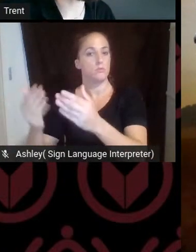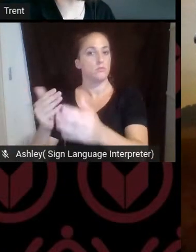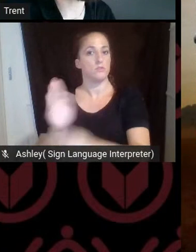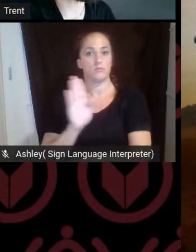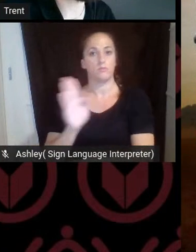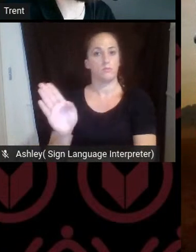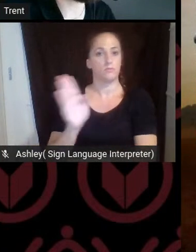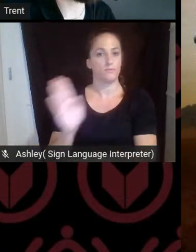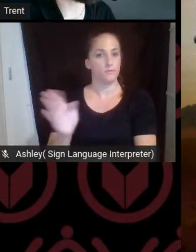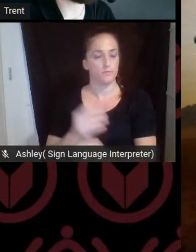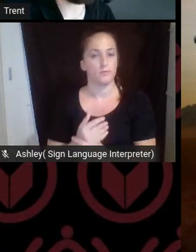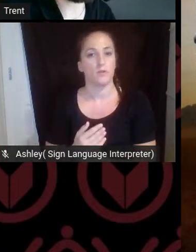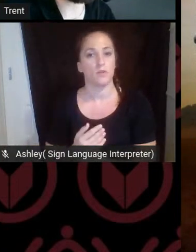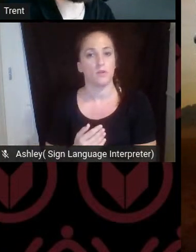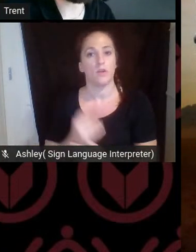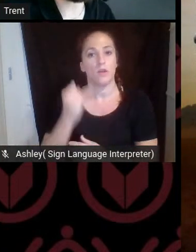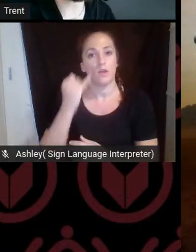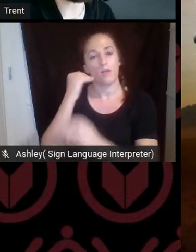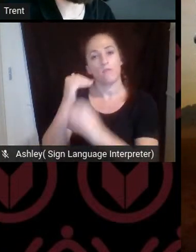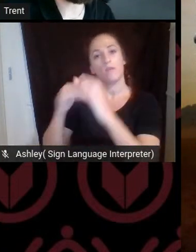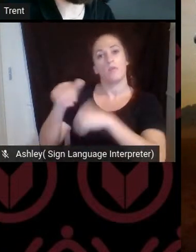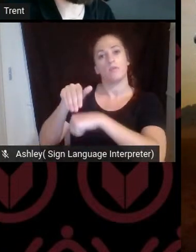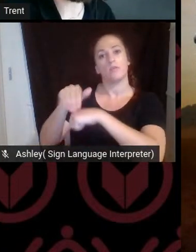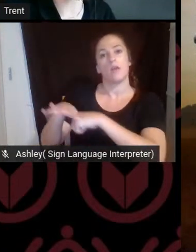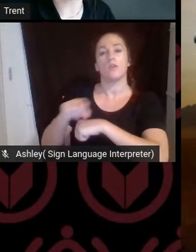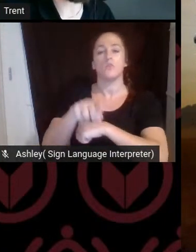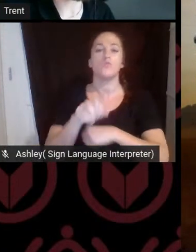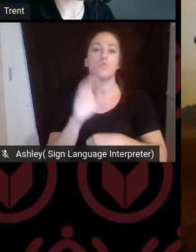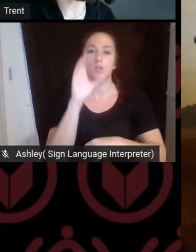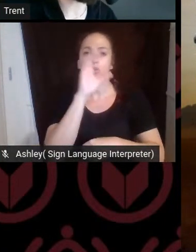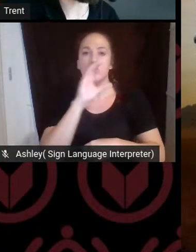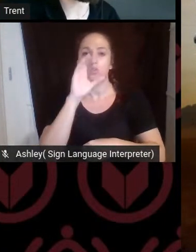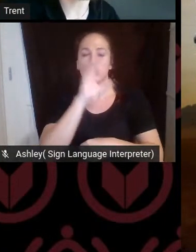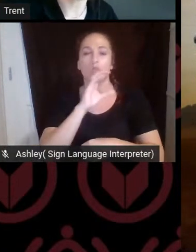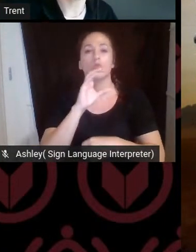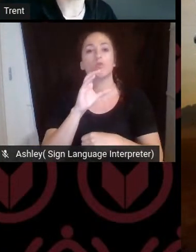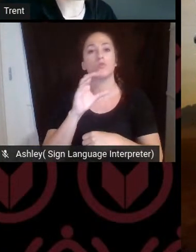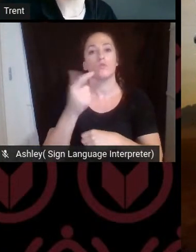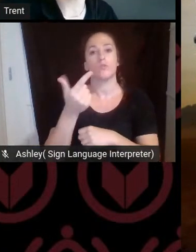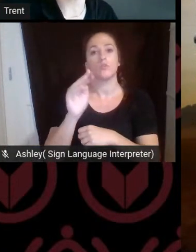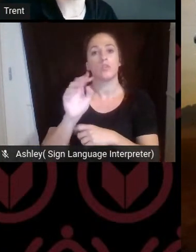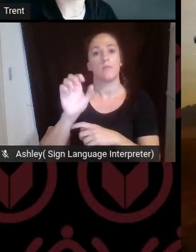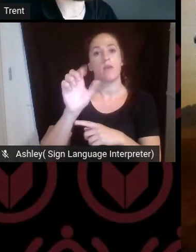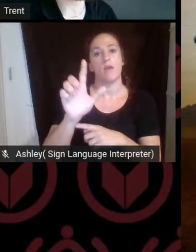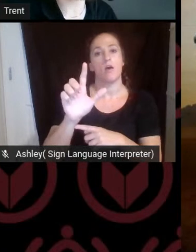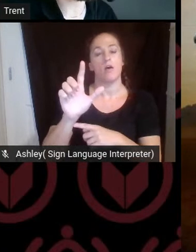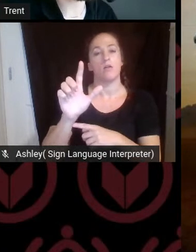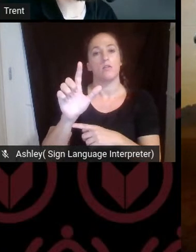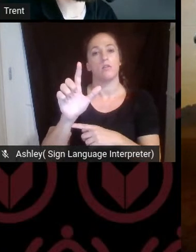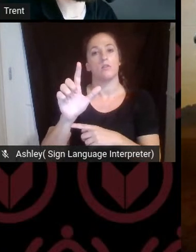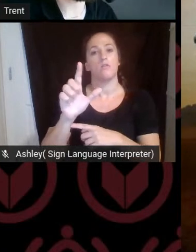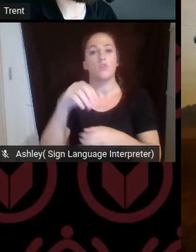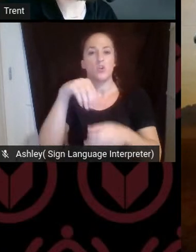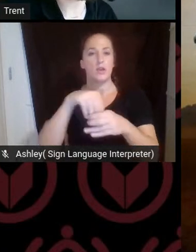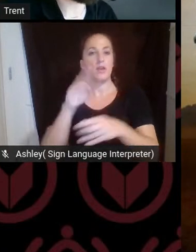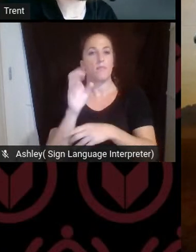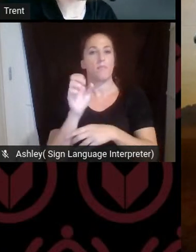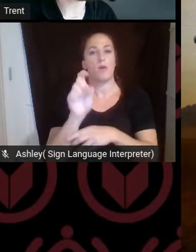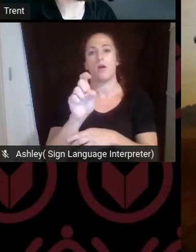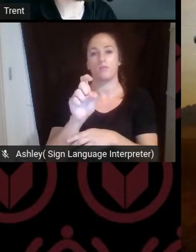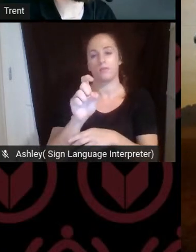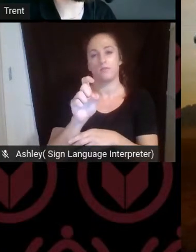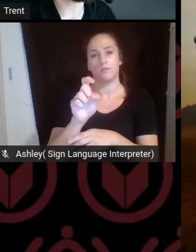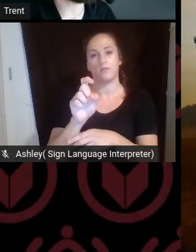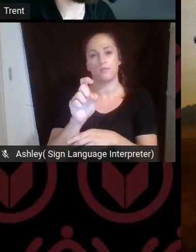also search for them in your Gmail inbox. The chats will show up as almost in as